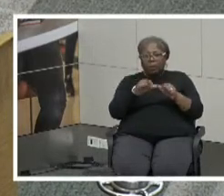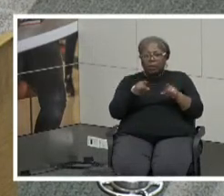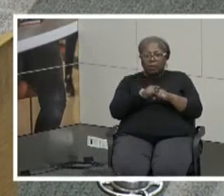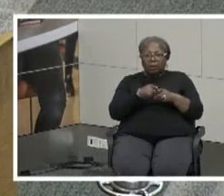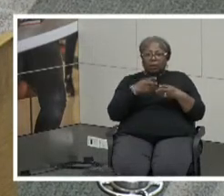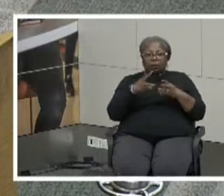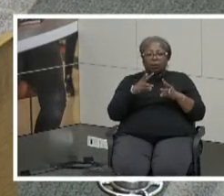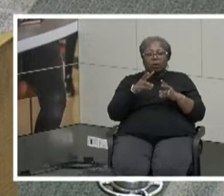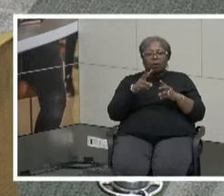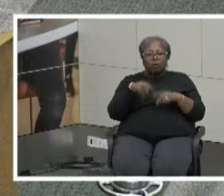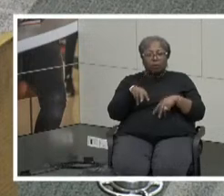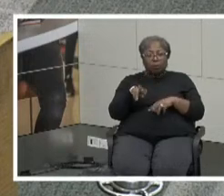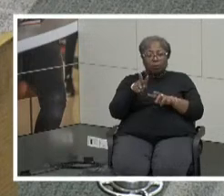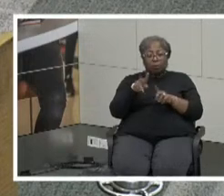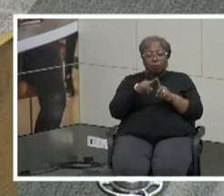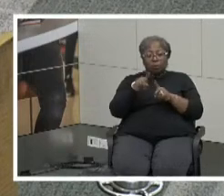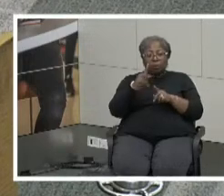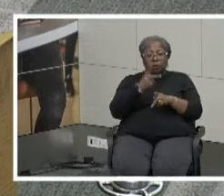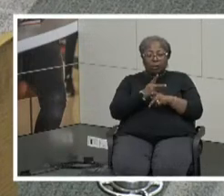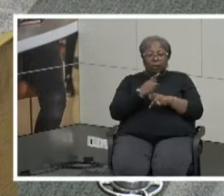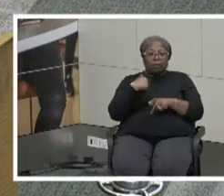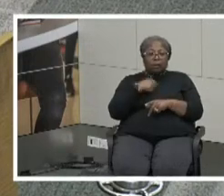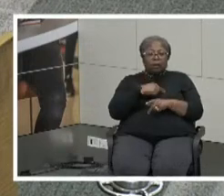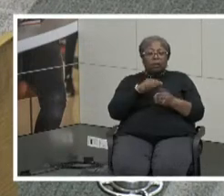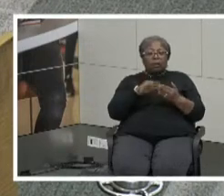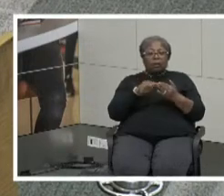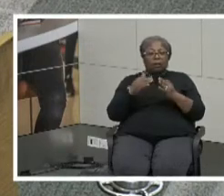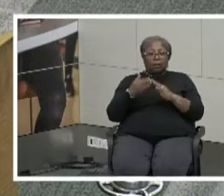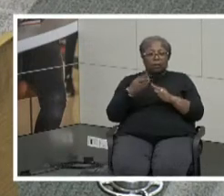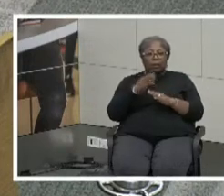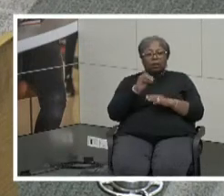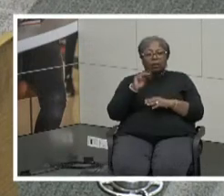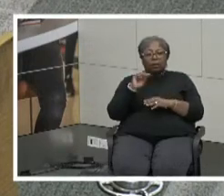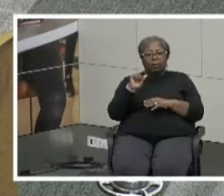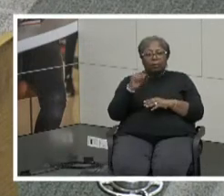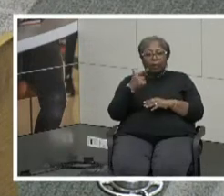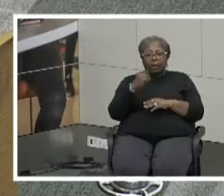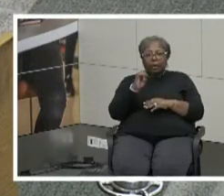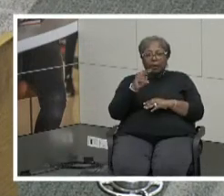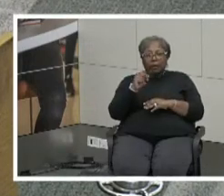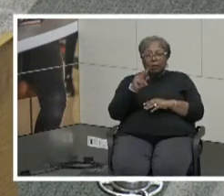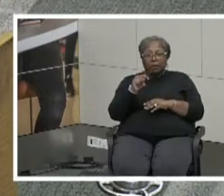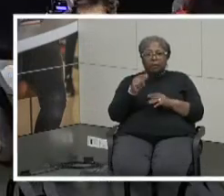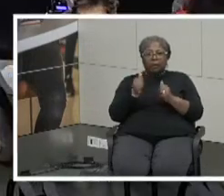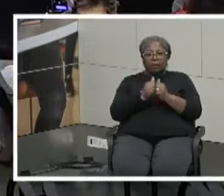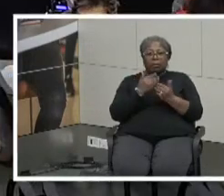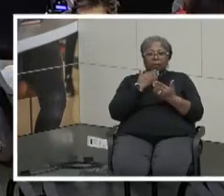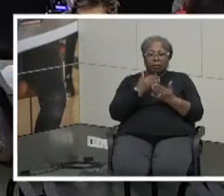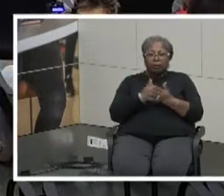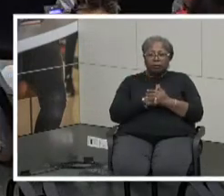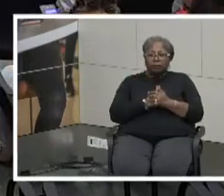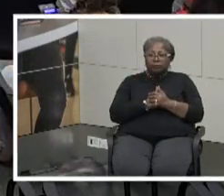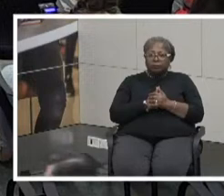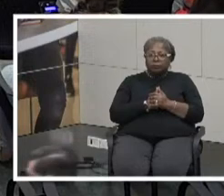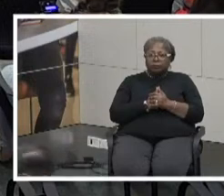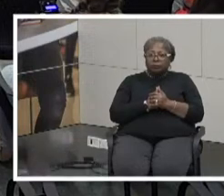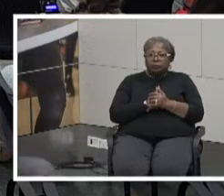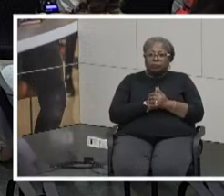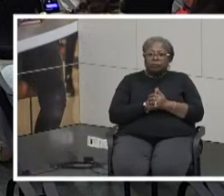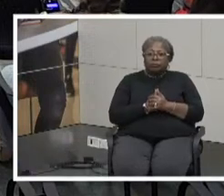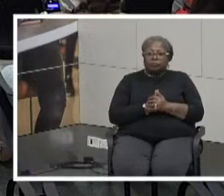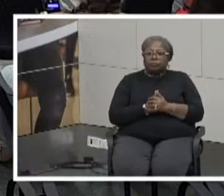way and look to you to keep us neighborhood and magnet together thank you thank